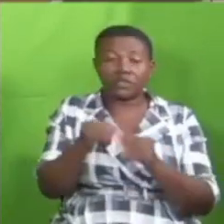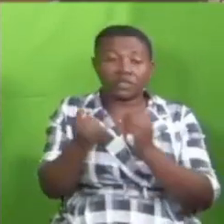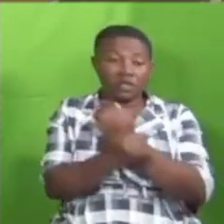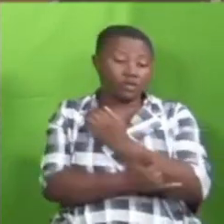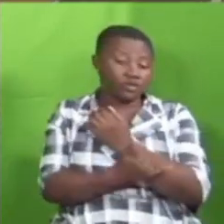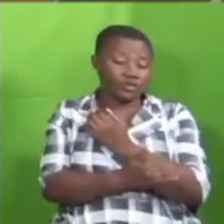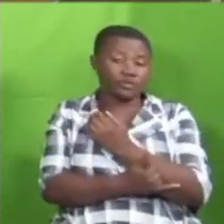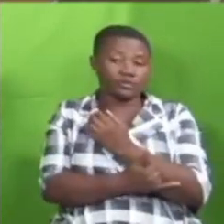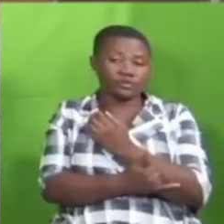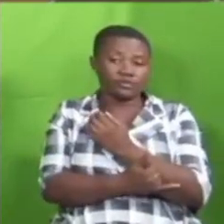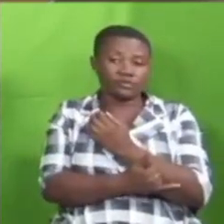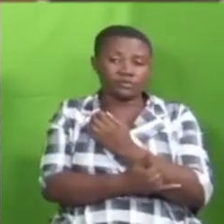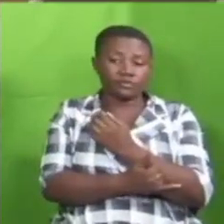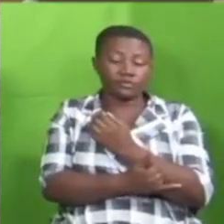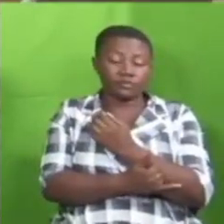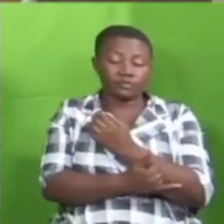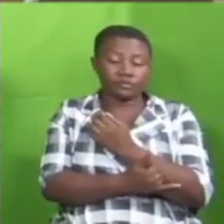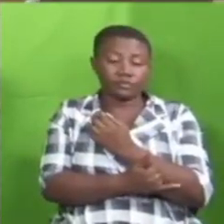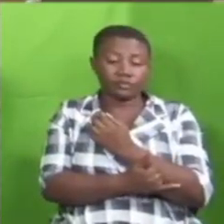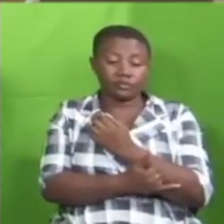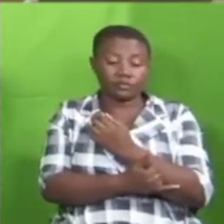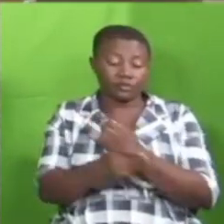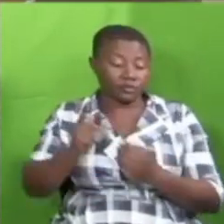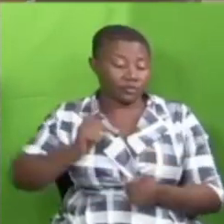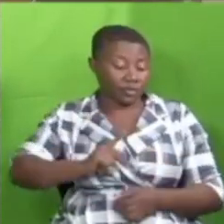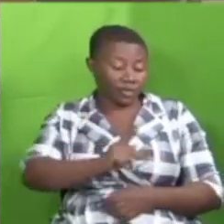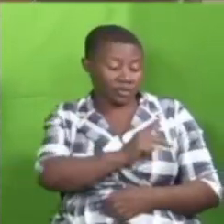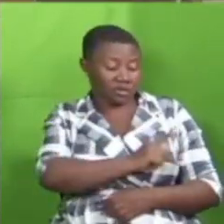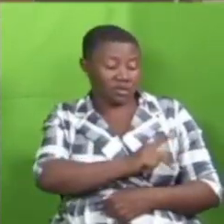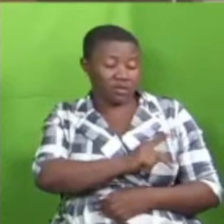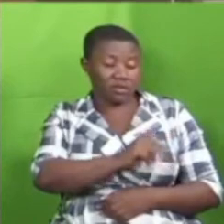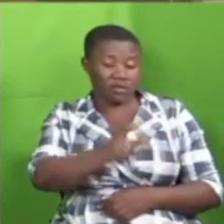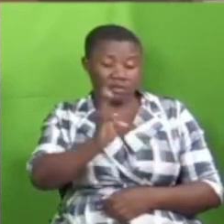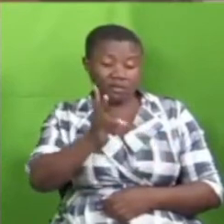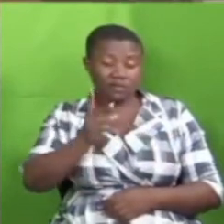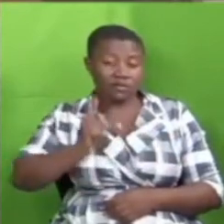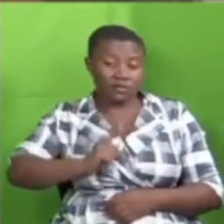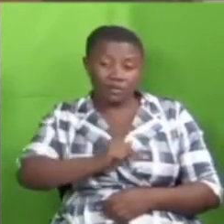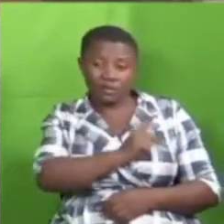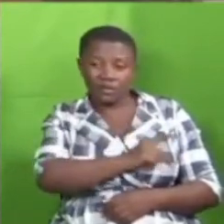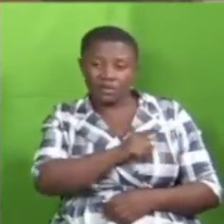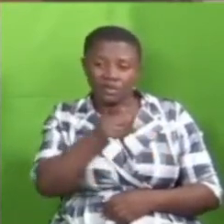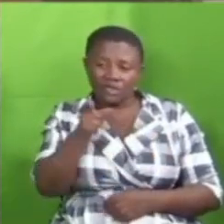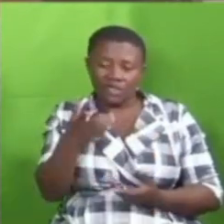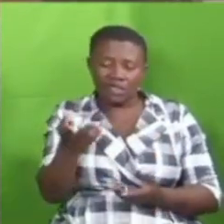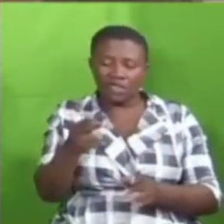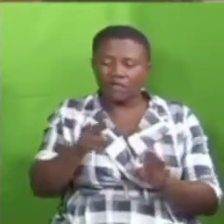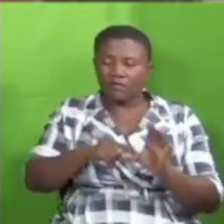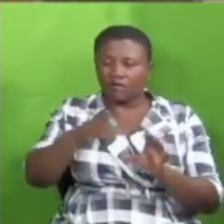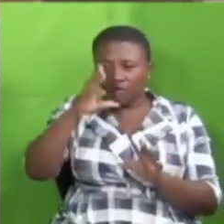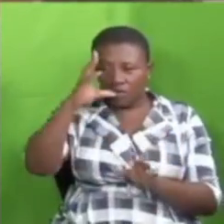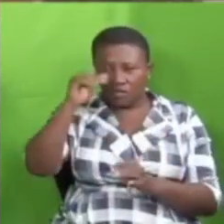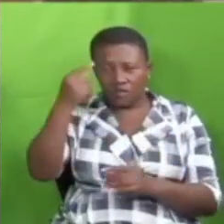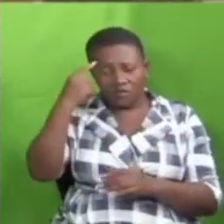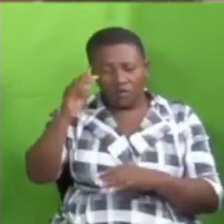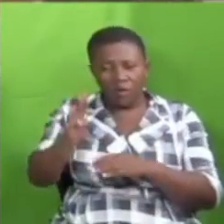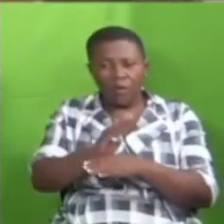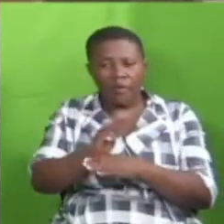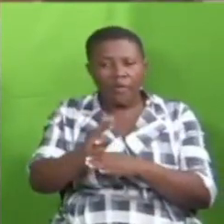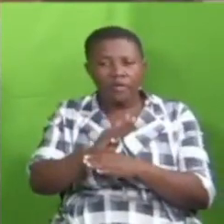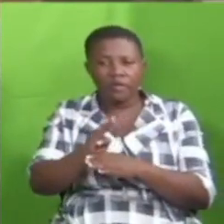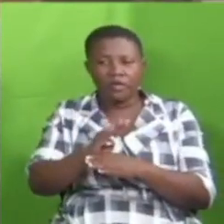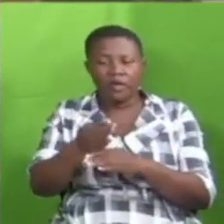Indeed, in the 7th Parliament, he was the Vice Chairman of the Trade, Industry and Tourism Committee. But even though he was the